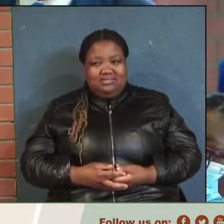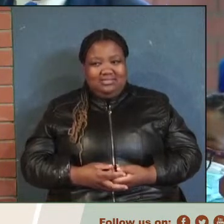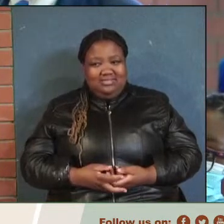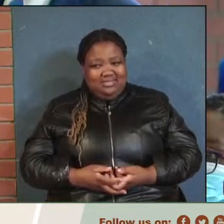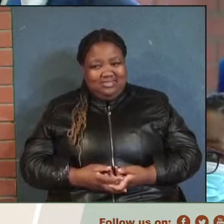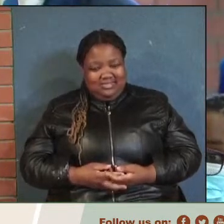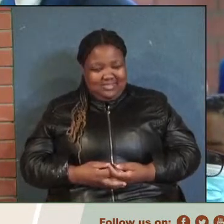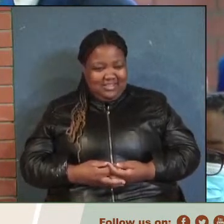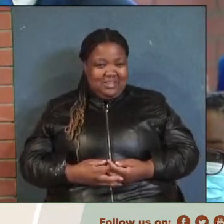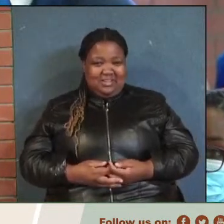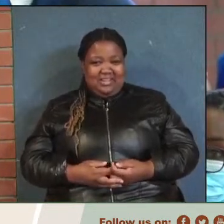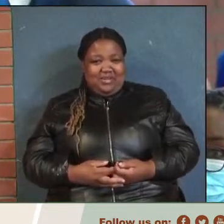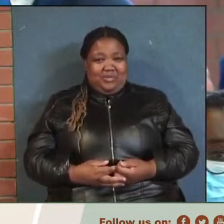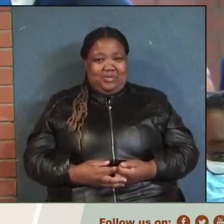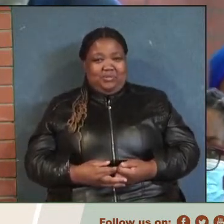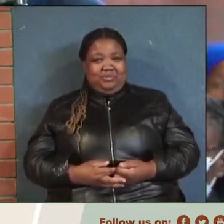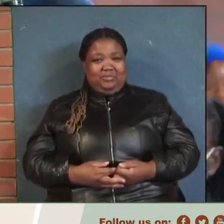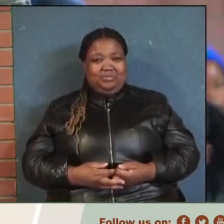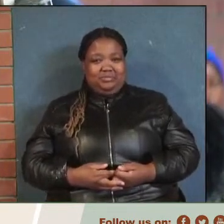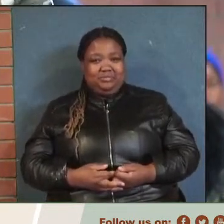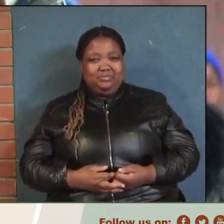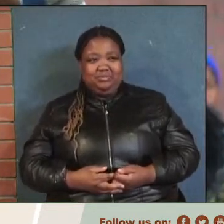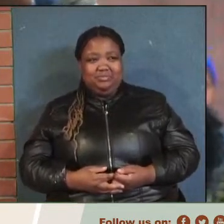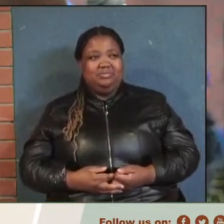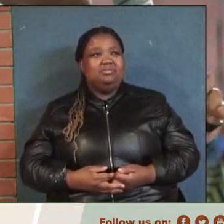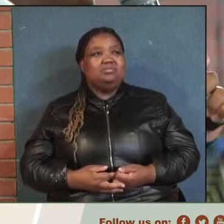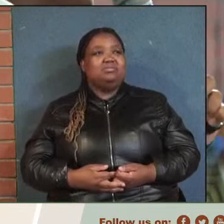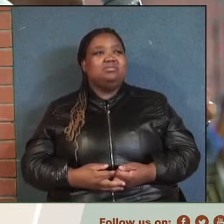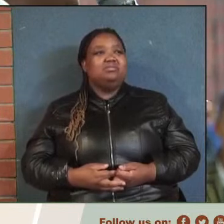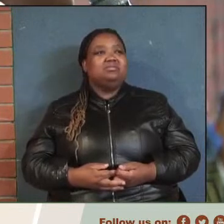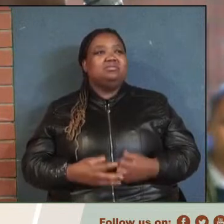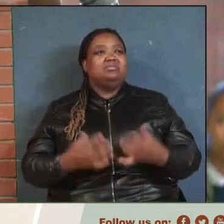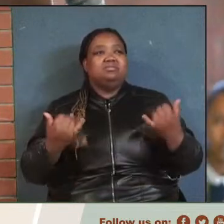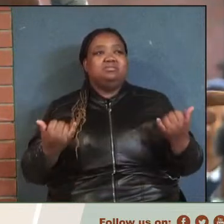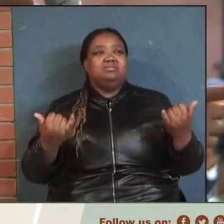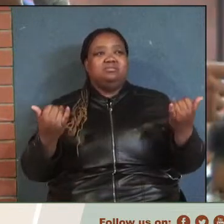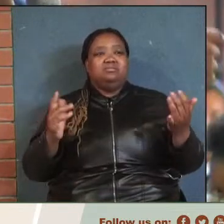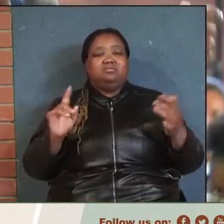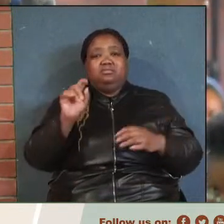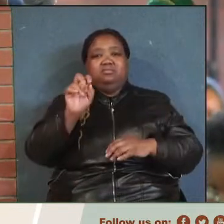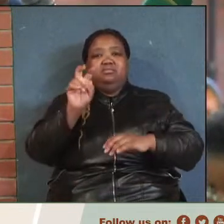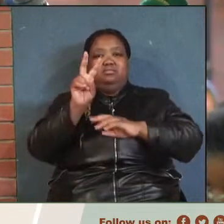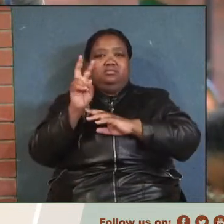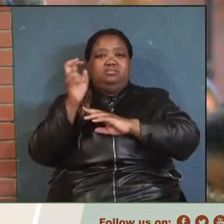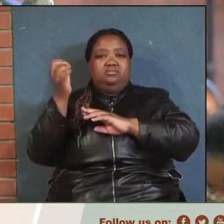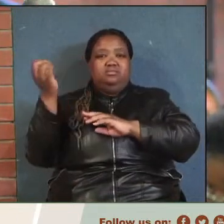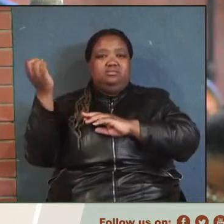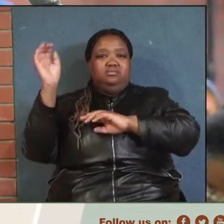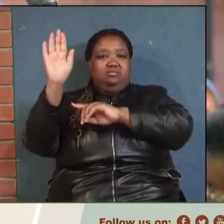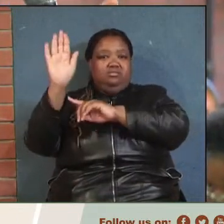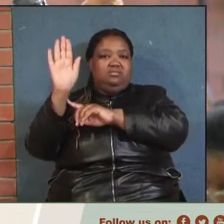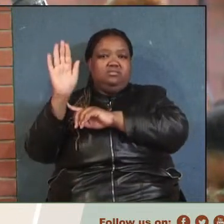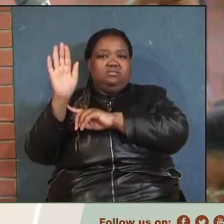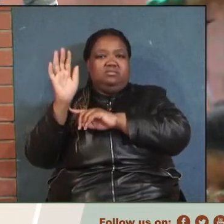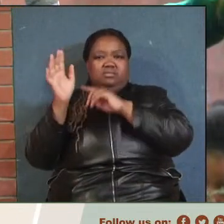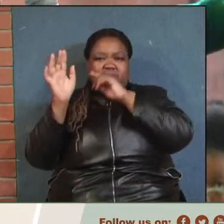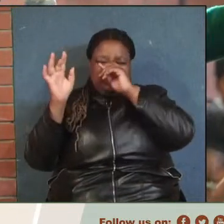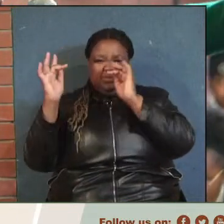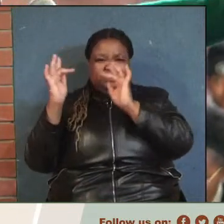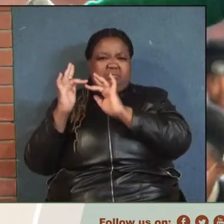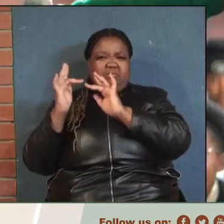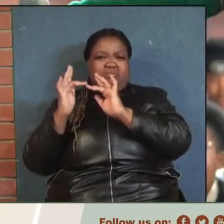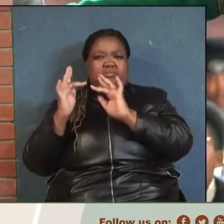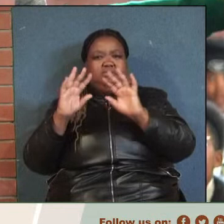Guys, please stop showing immaturity. Please stop connecting to the TV. You can't be saying, come find me, guys. And can you